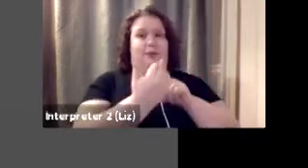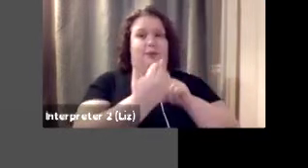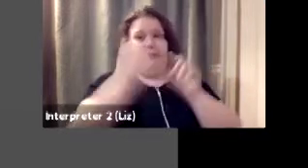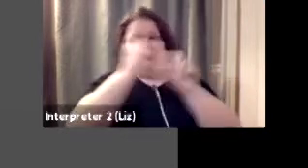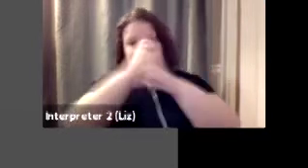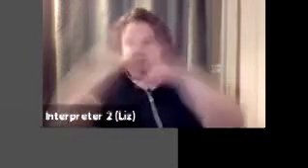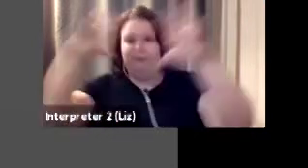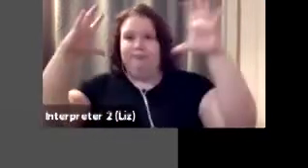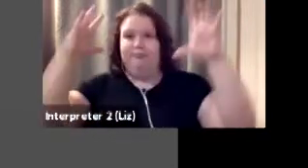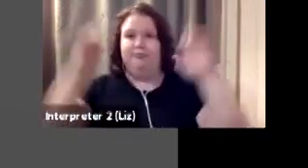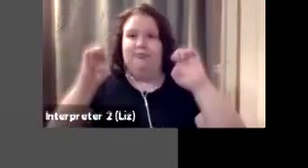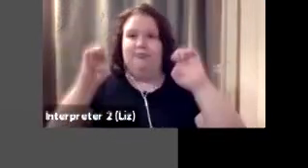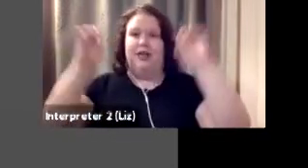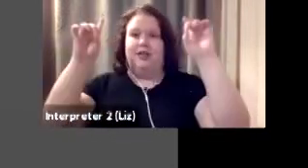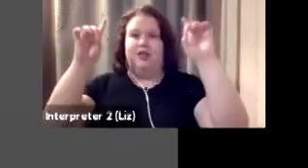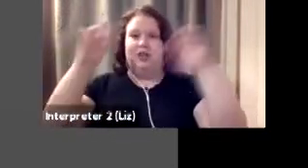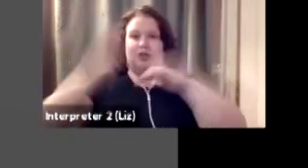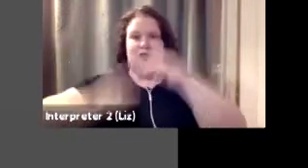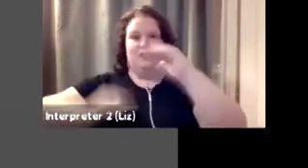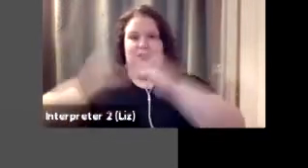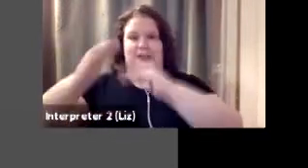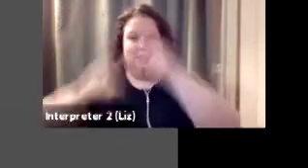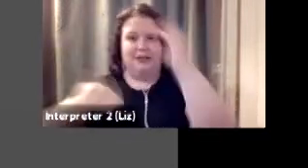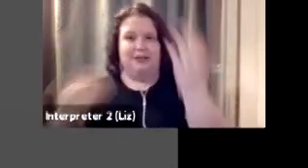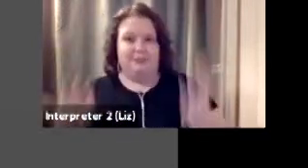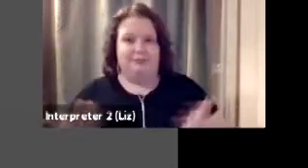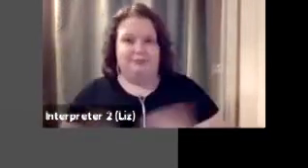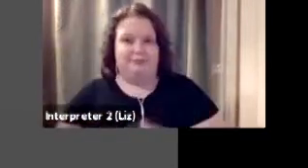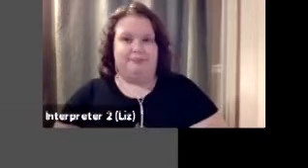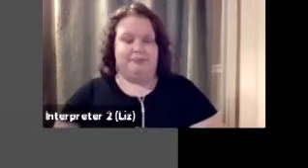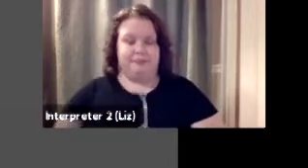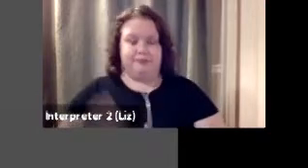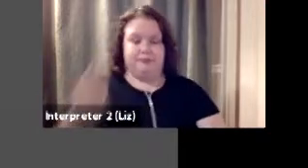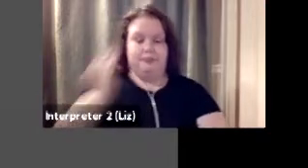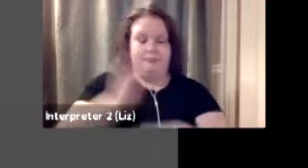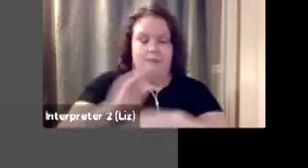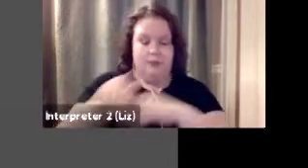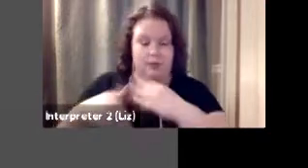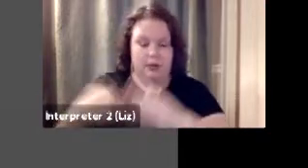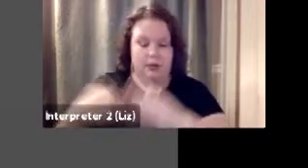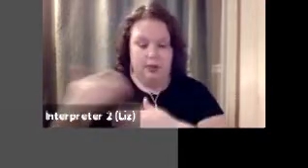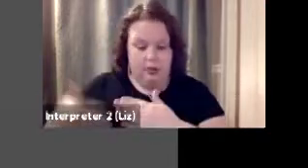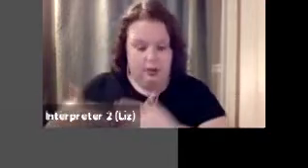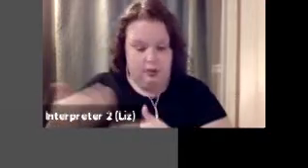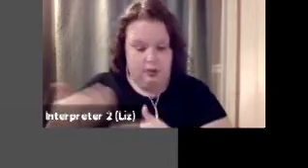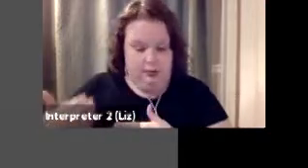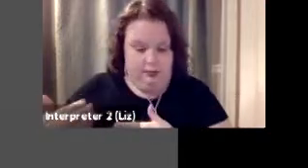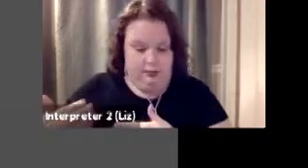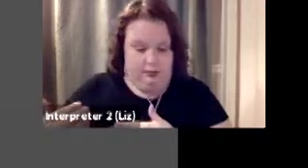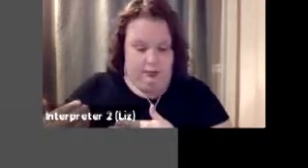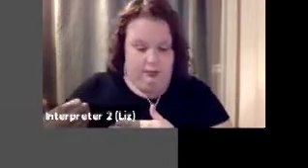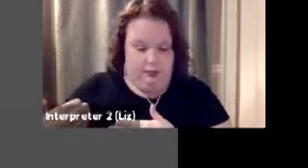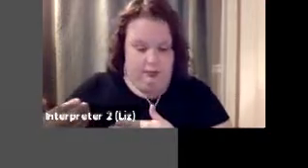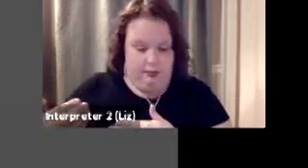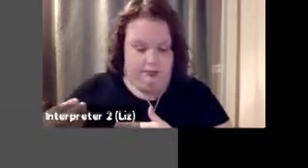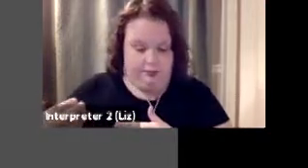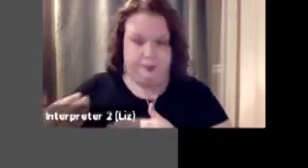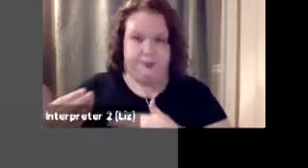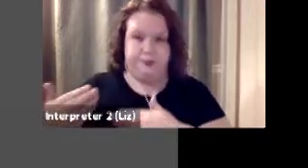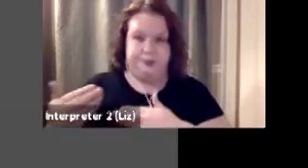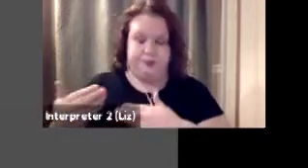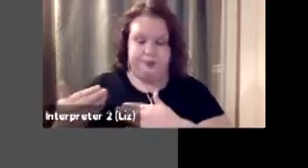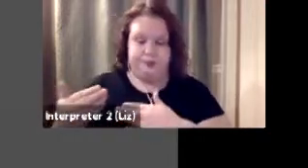facilities. As we go tonight, we are going to take a little bit different approach than we have at the middle schools and elementary schools.